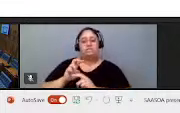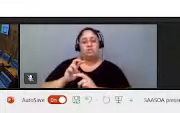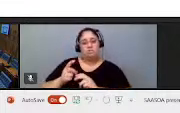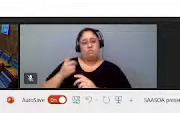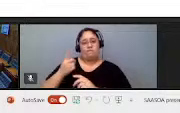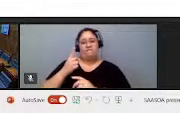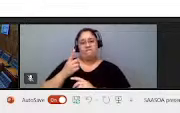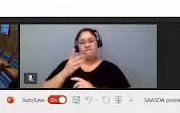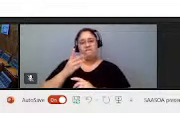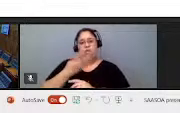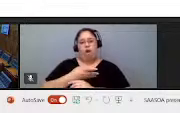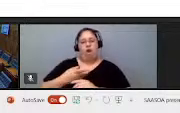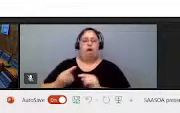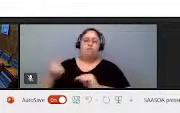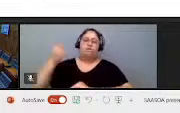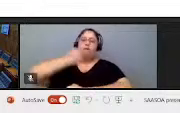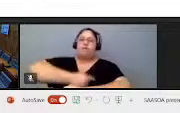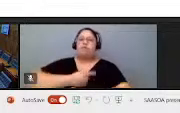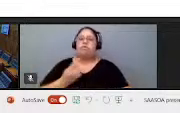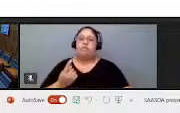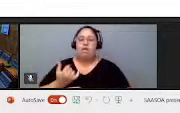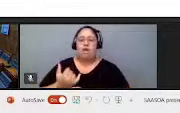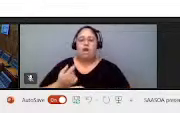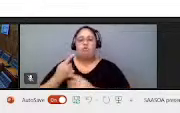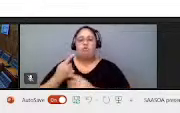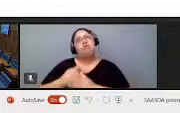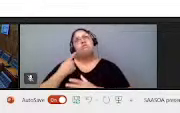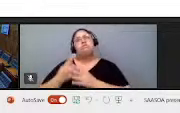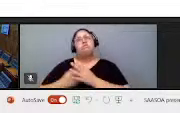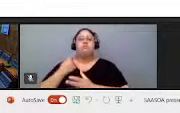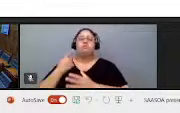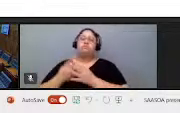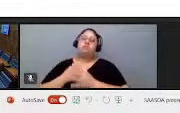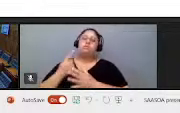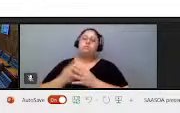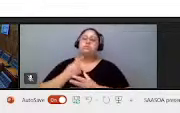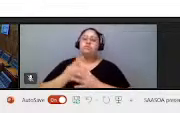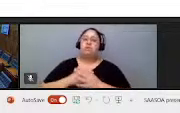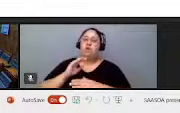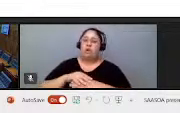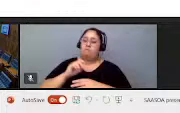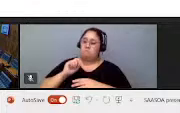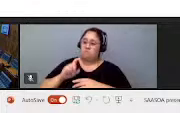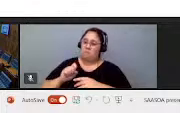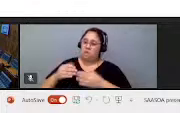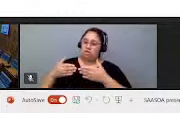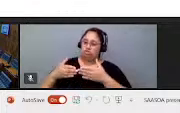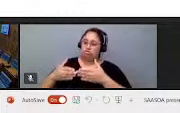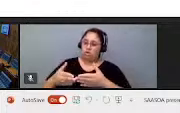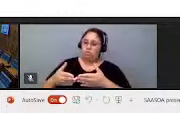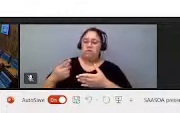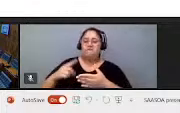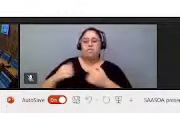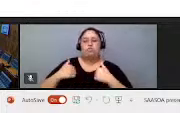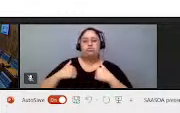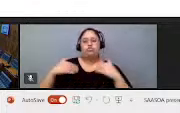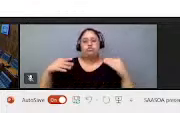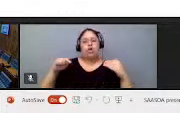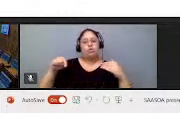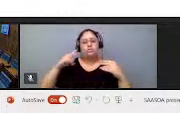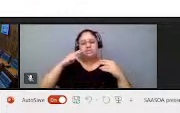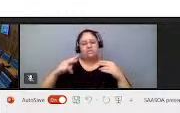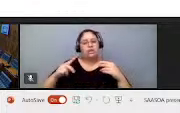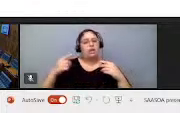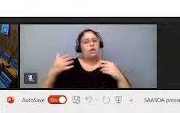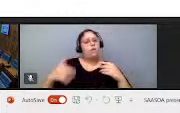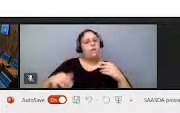half days uh and you start doing your Voyage calculation on that specific vessel uh for a start you you're sitting with